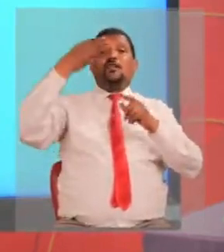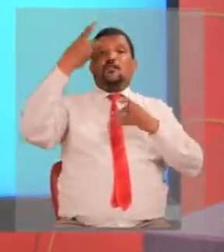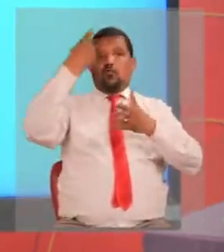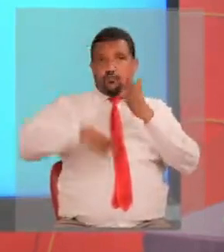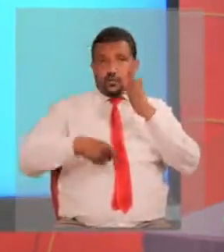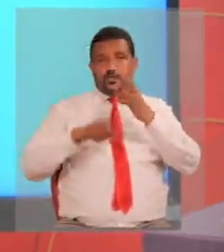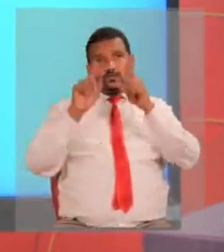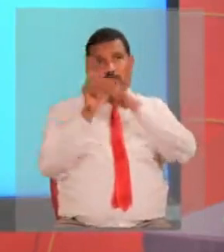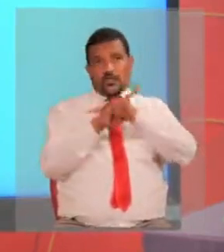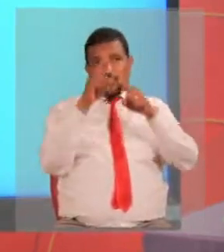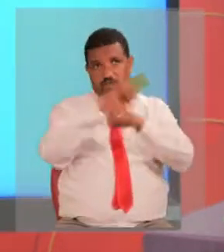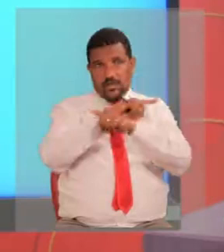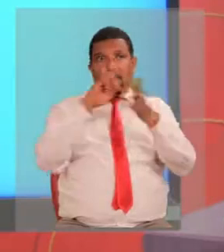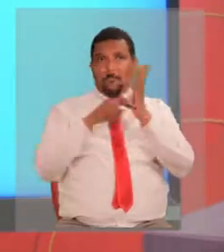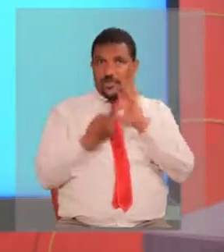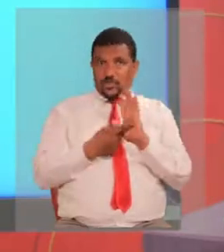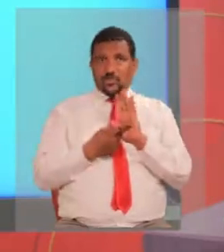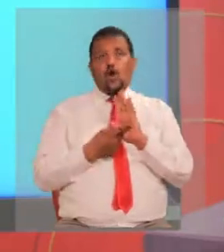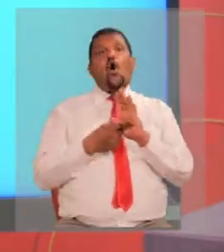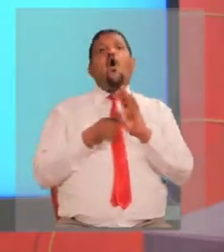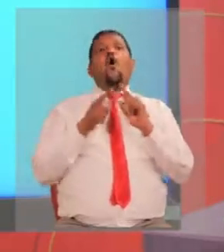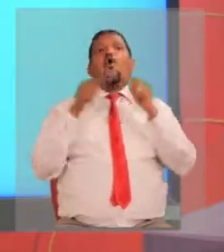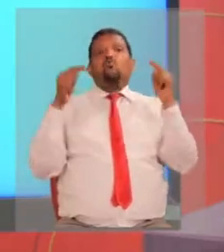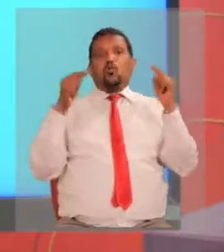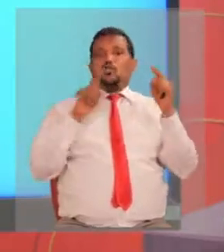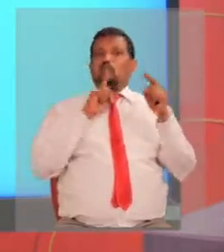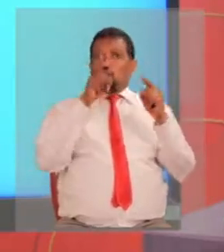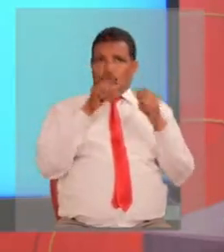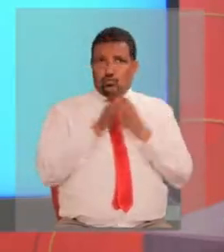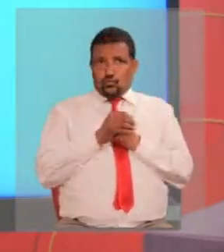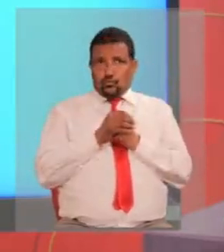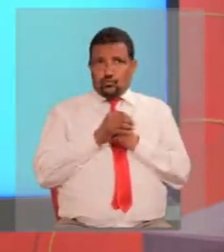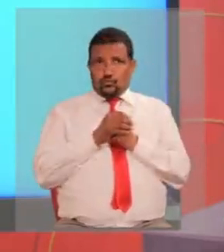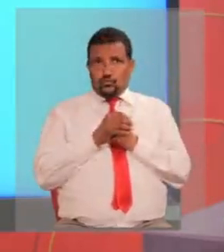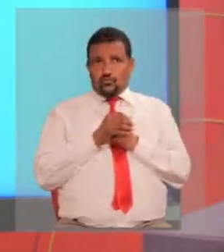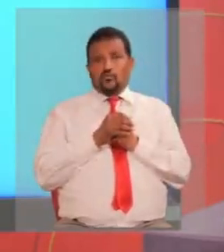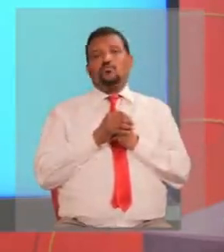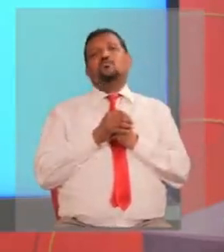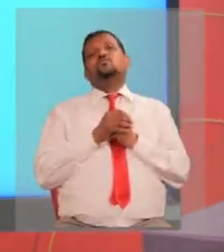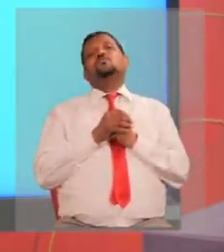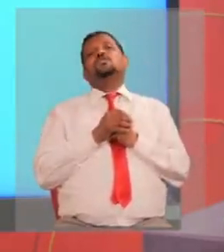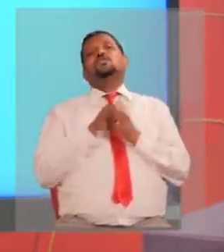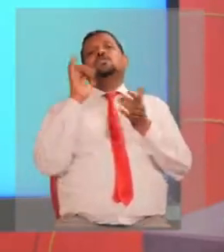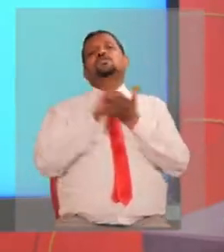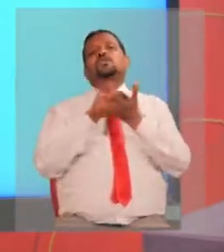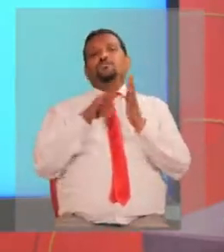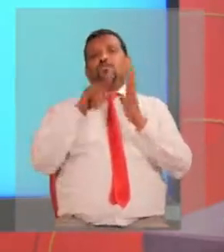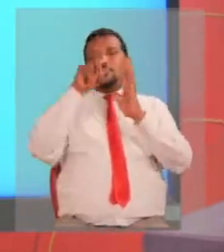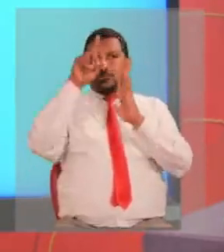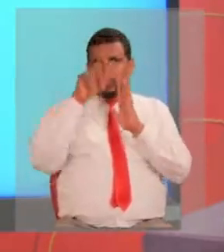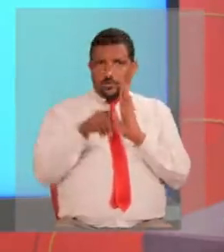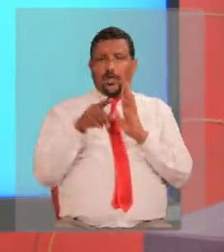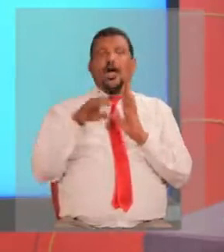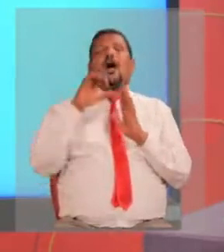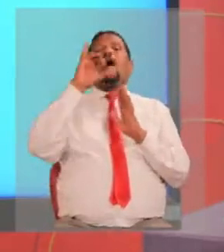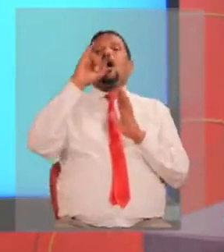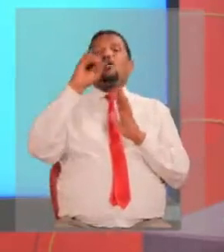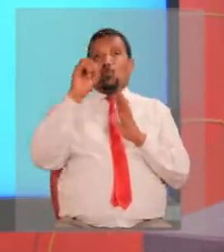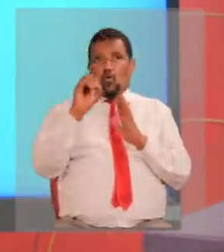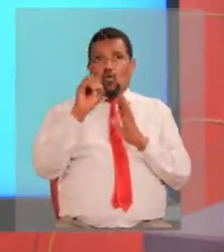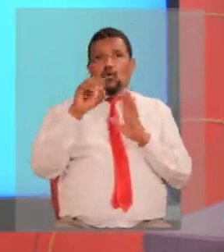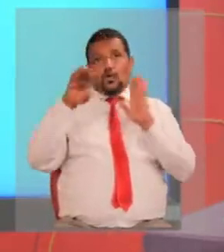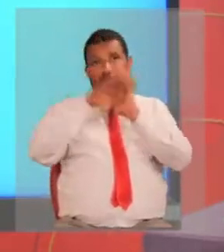vice versa. Vice versa means the opposite holds true. That means lower isoquants represent